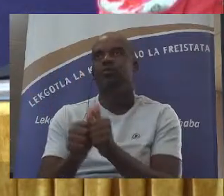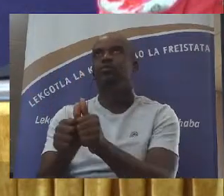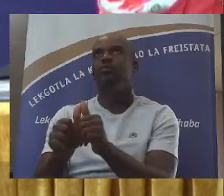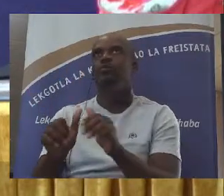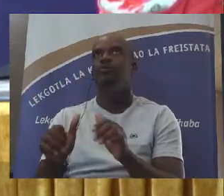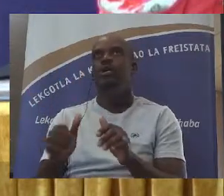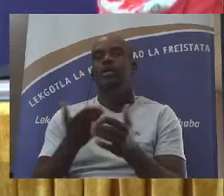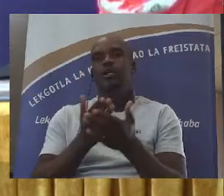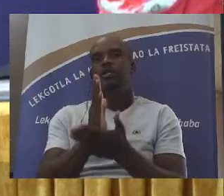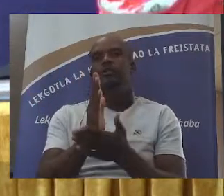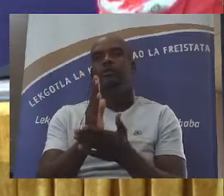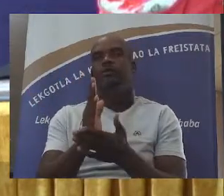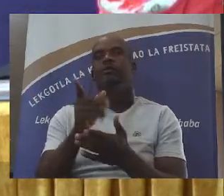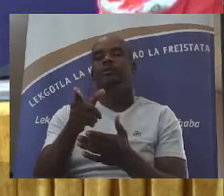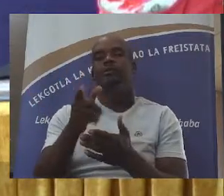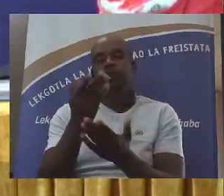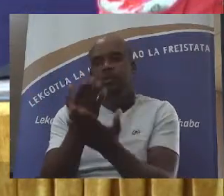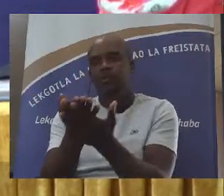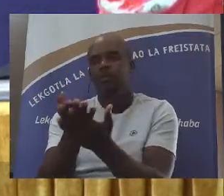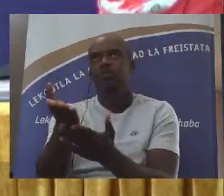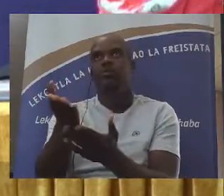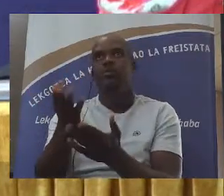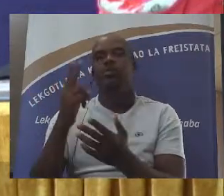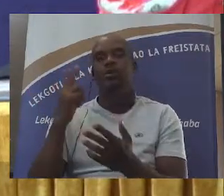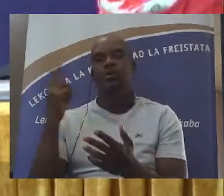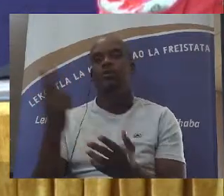minister may suspend or cancel it.